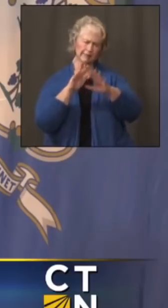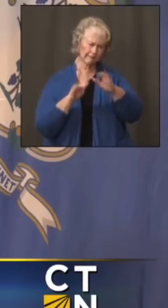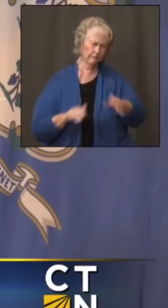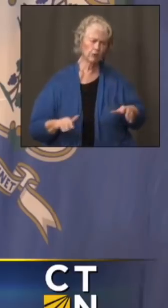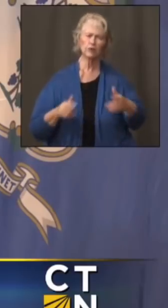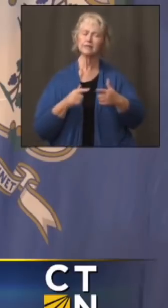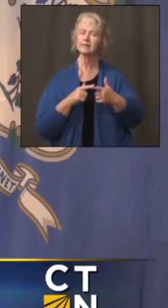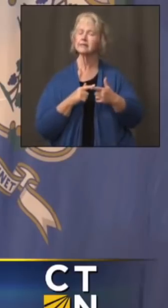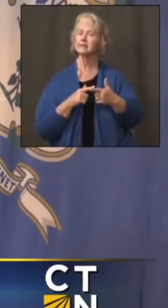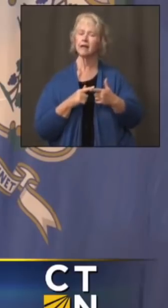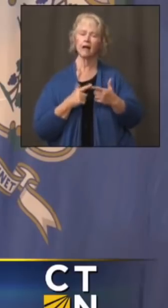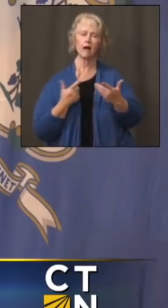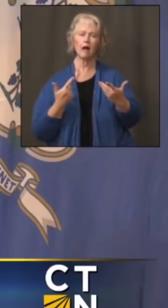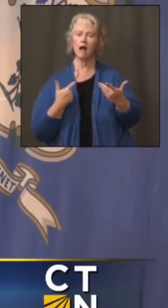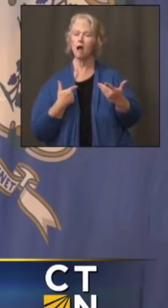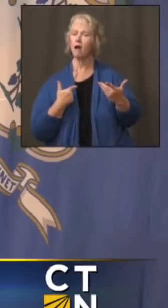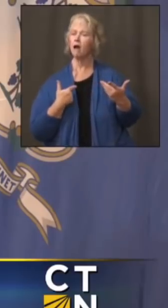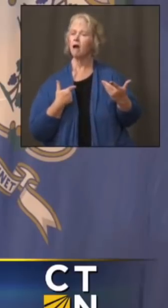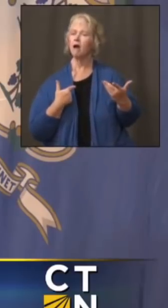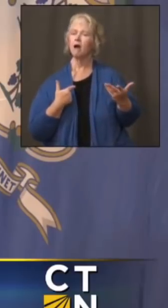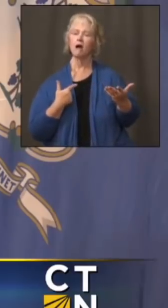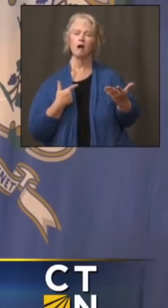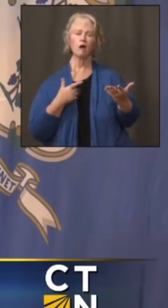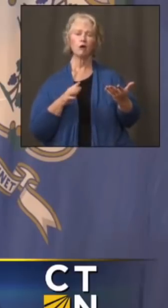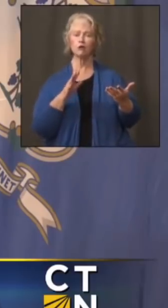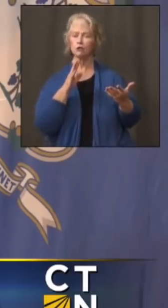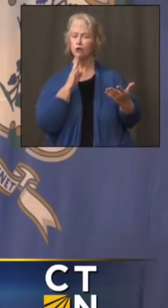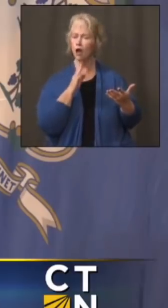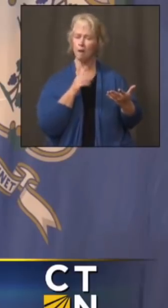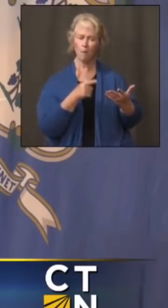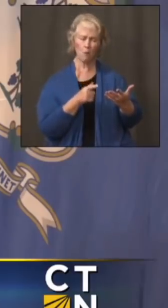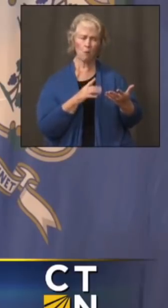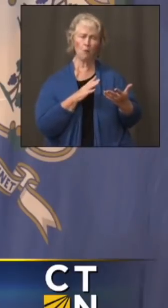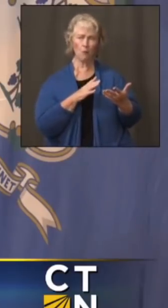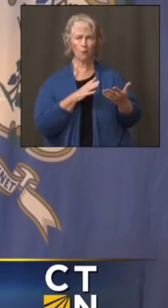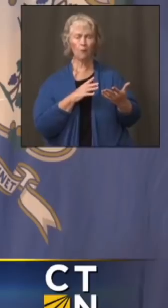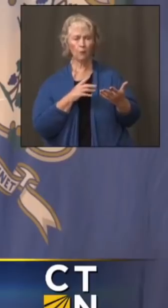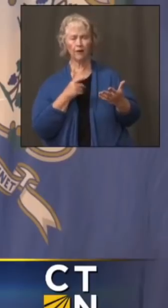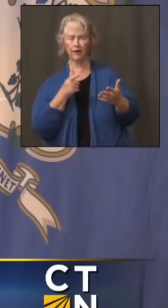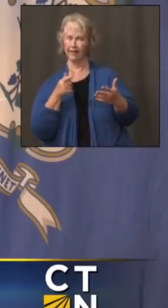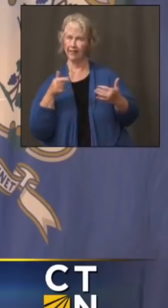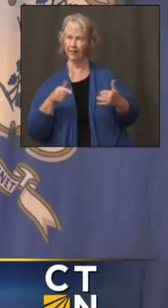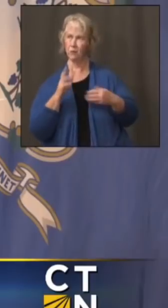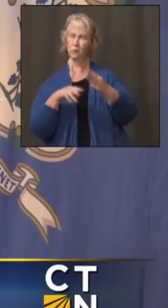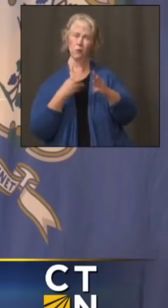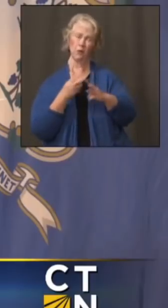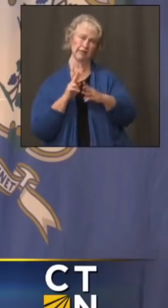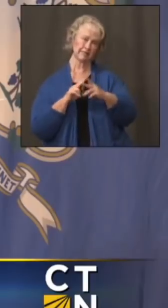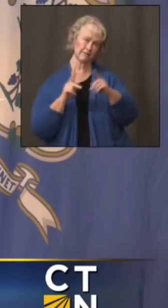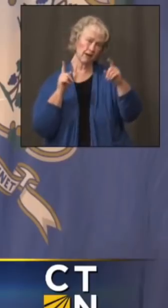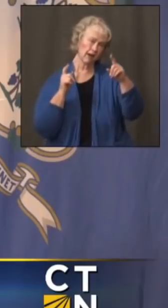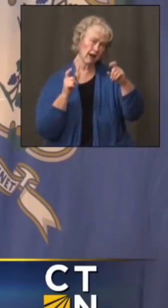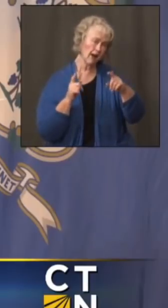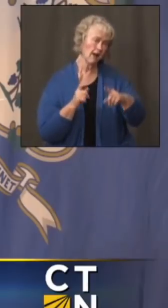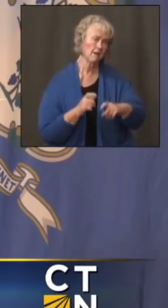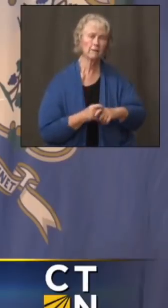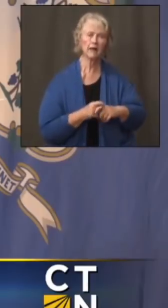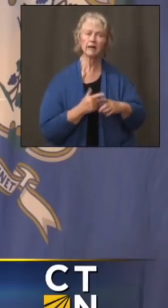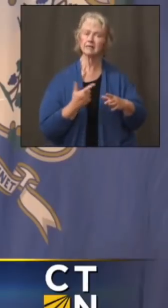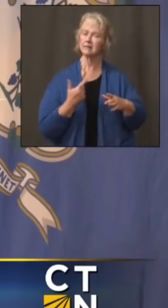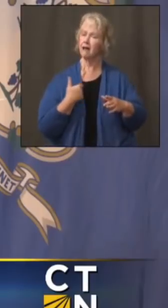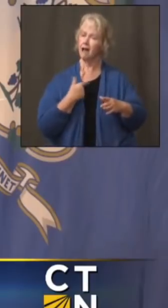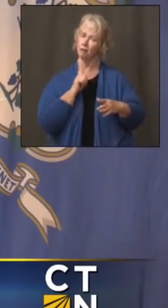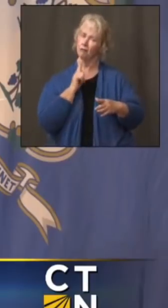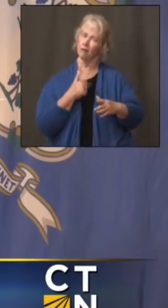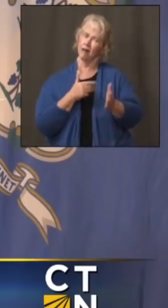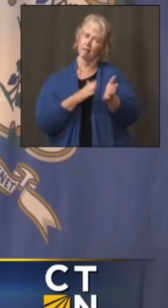we've had. And we did talk about how they're graduating into an incredibly complex world, complex environment, and I salute